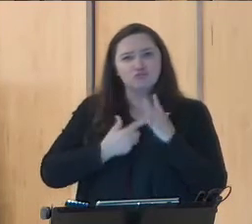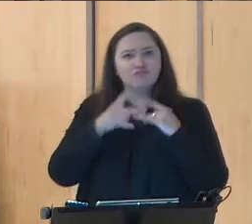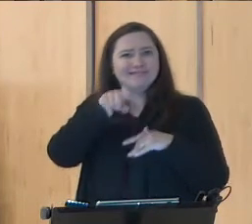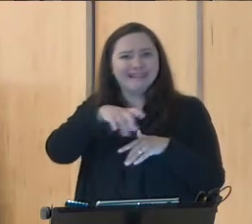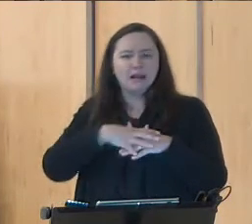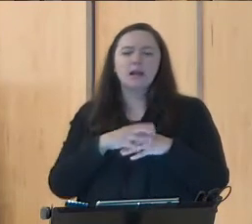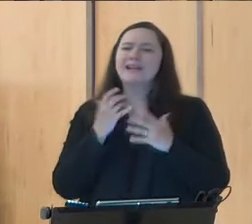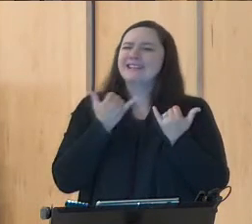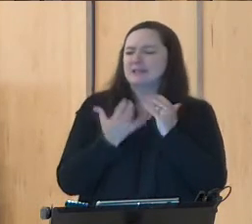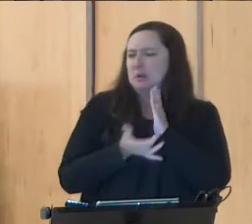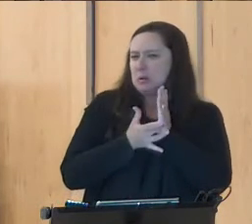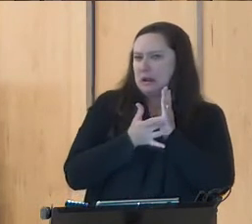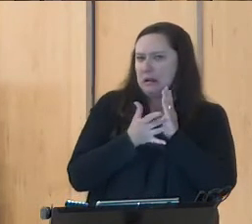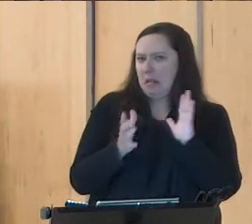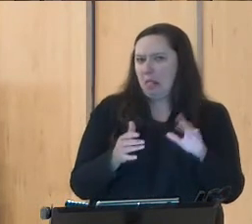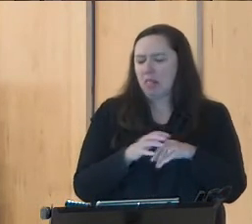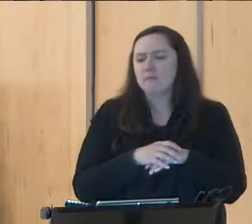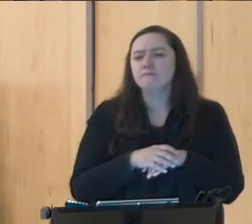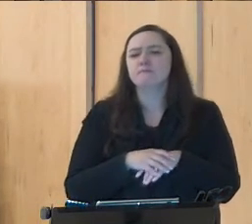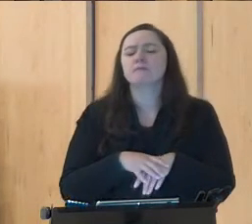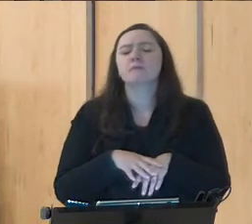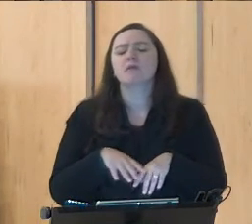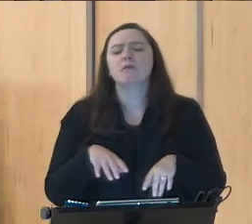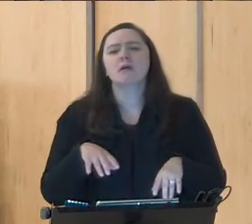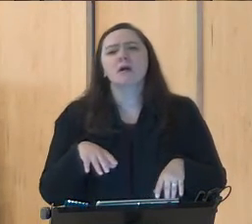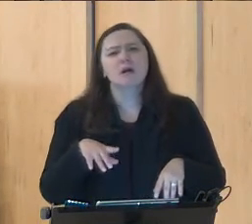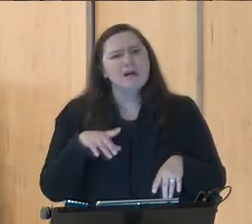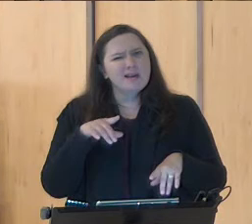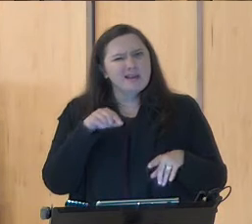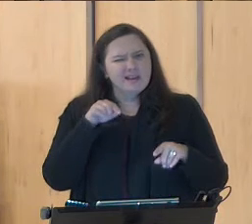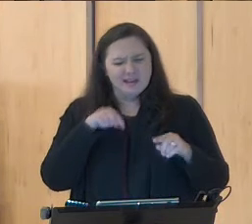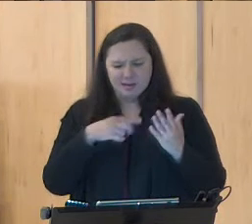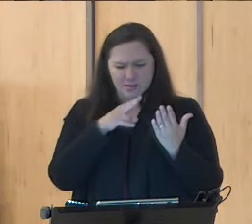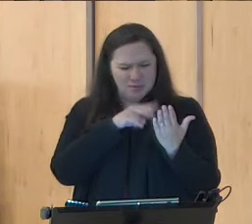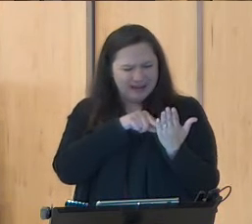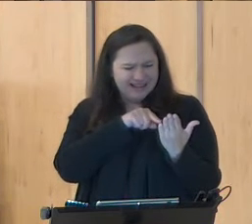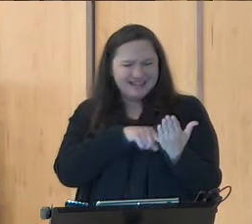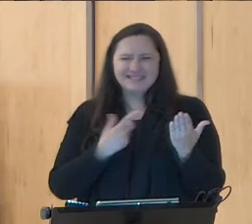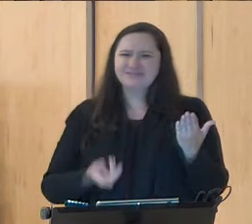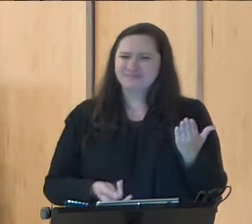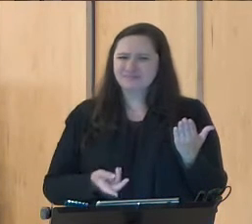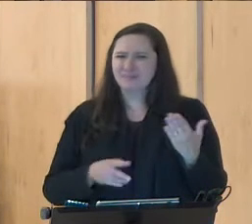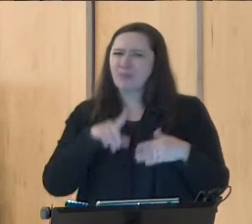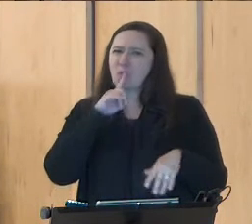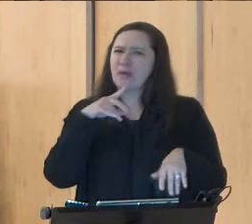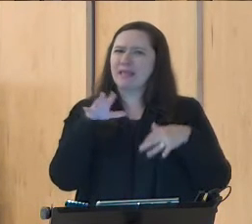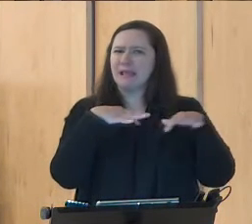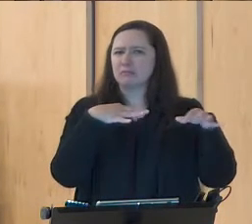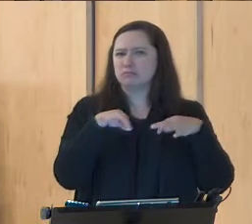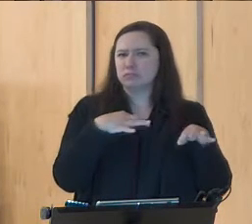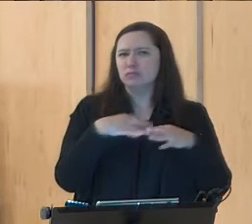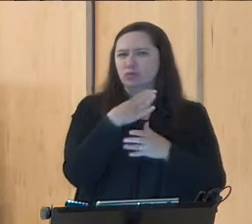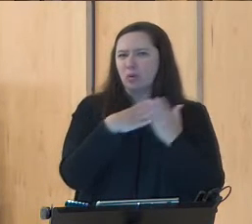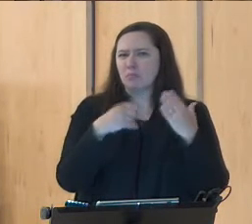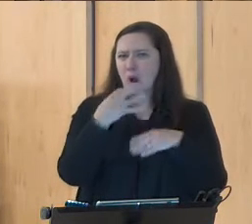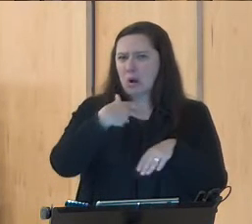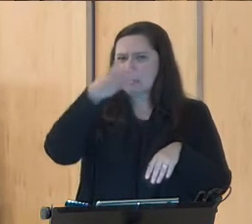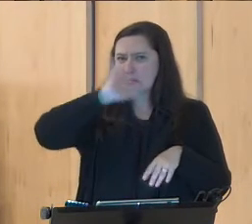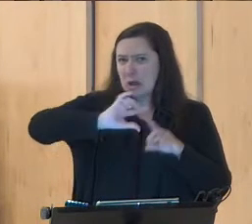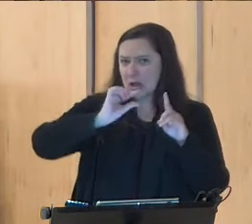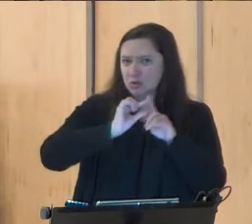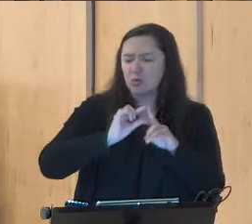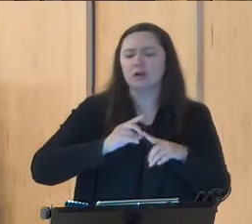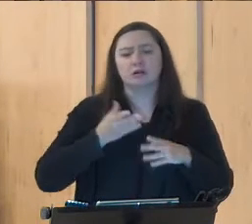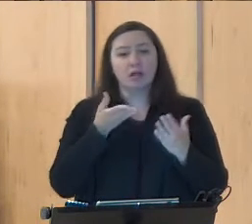kind of a technical thing that we often say. This reading is really kind of a descriptive part of God's word. In other